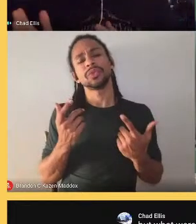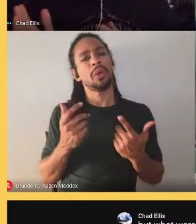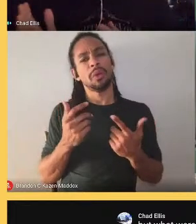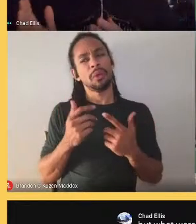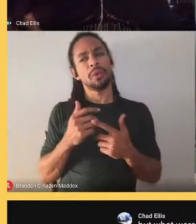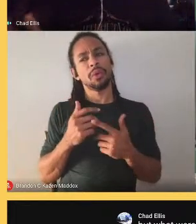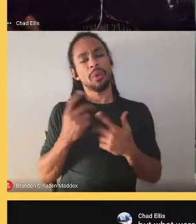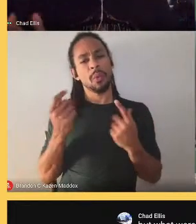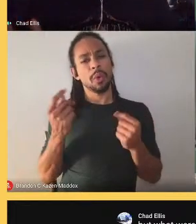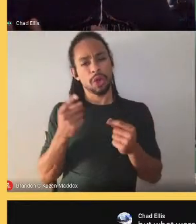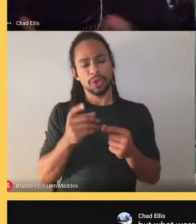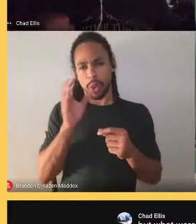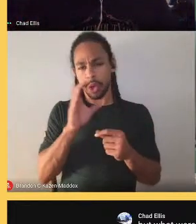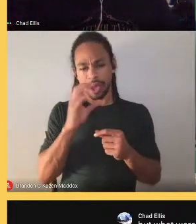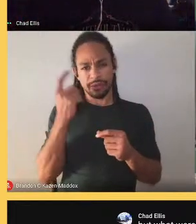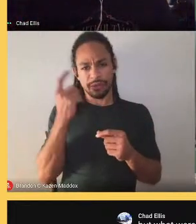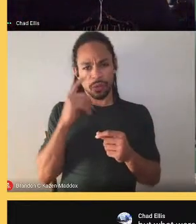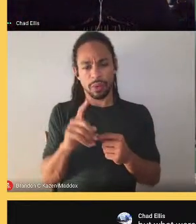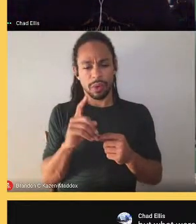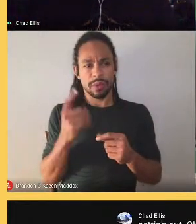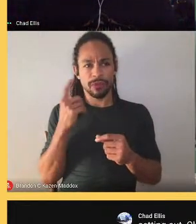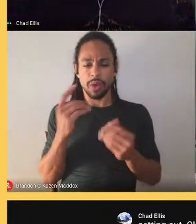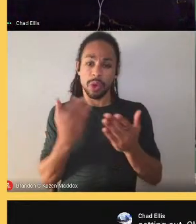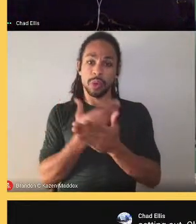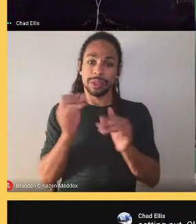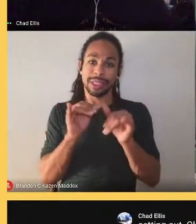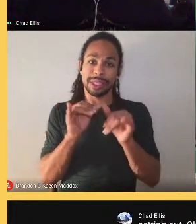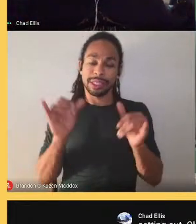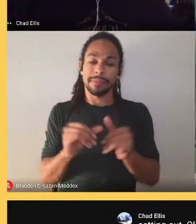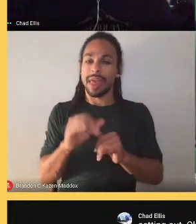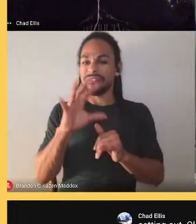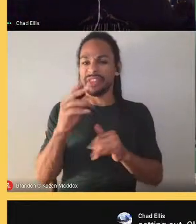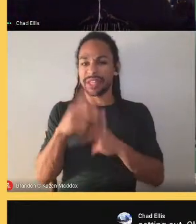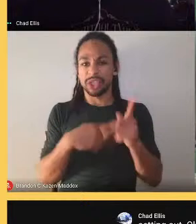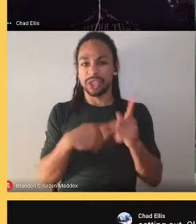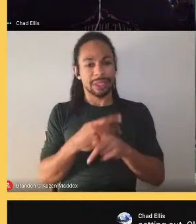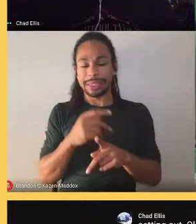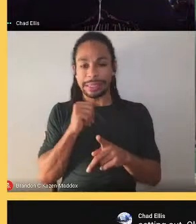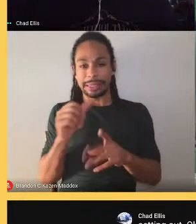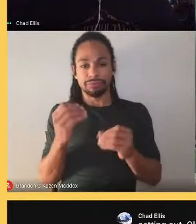new system that fifth edition wasn't giving you? So